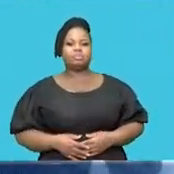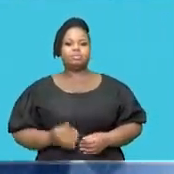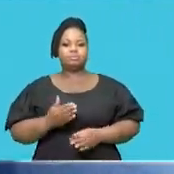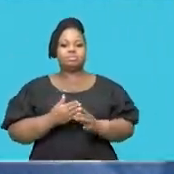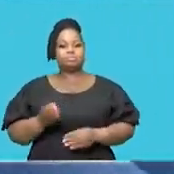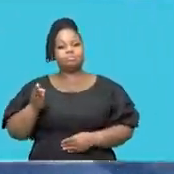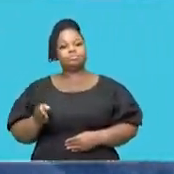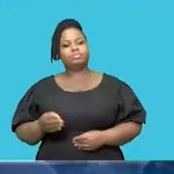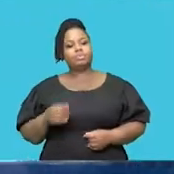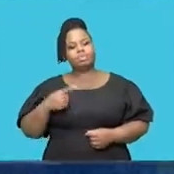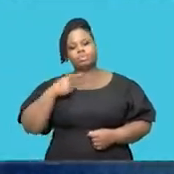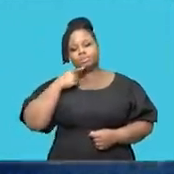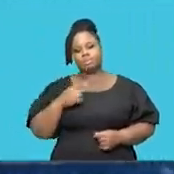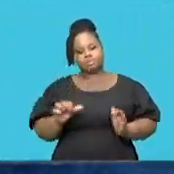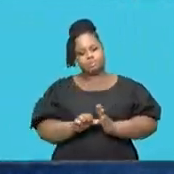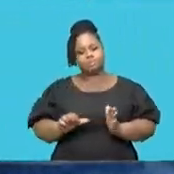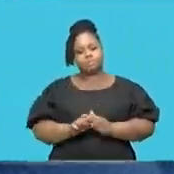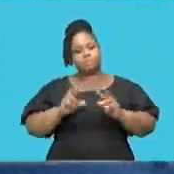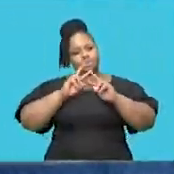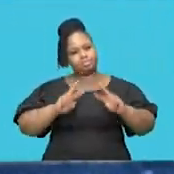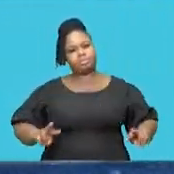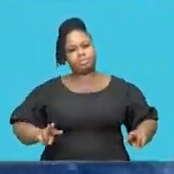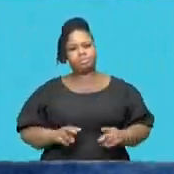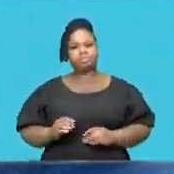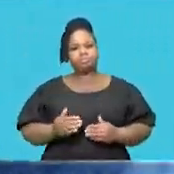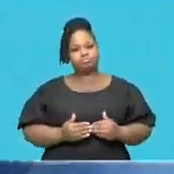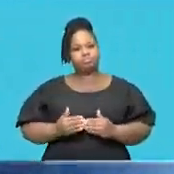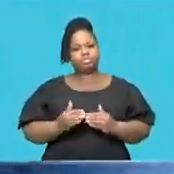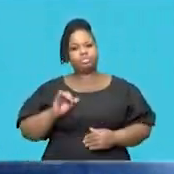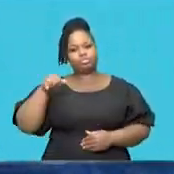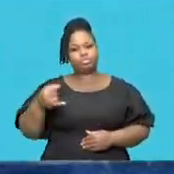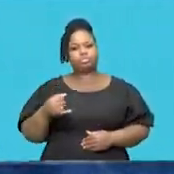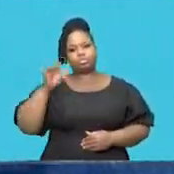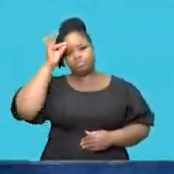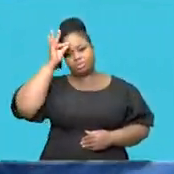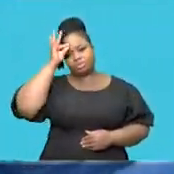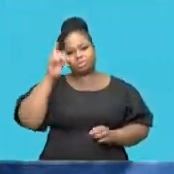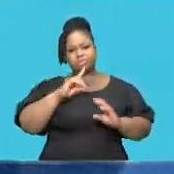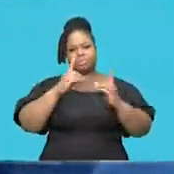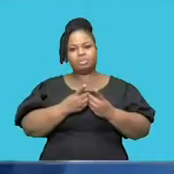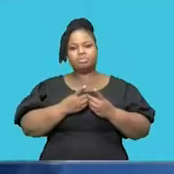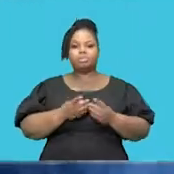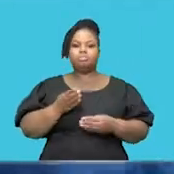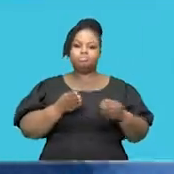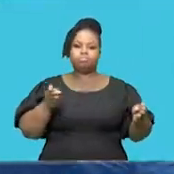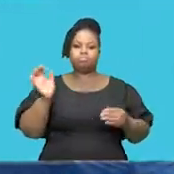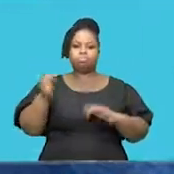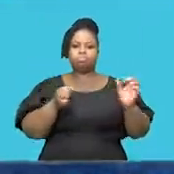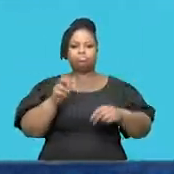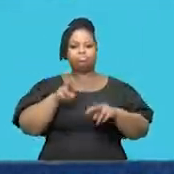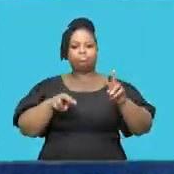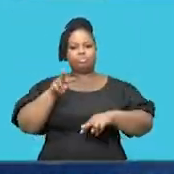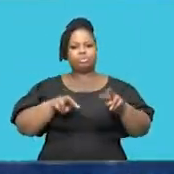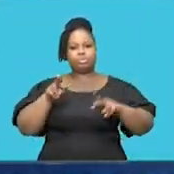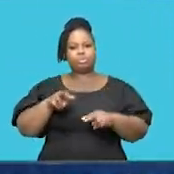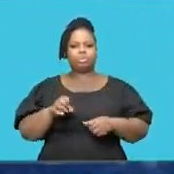the party did emphasize on the importance of peace and discipline, and the Johannesburg Metro Police Department officers were deployed to monitor the march